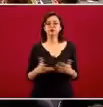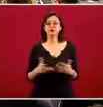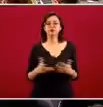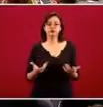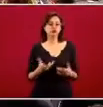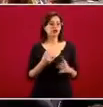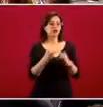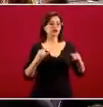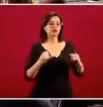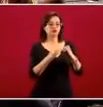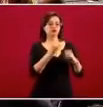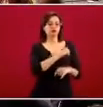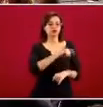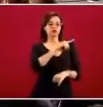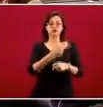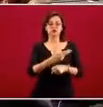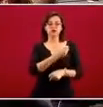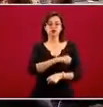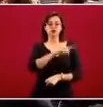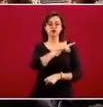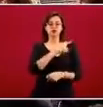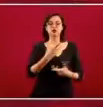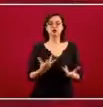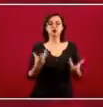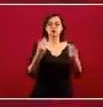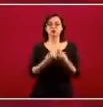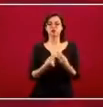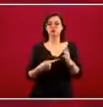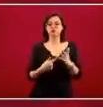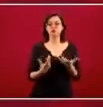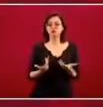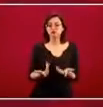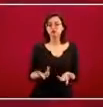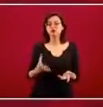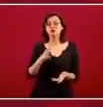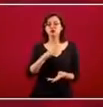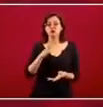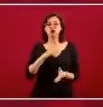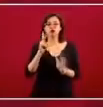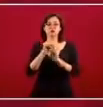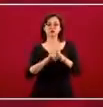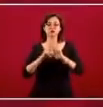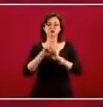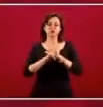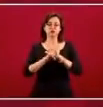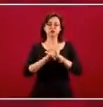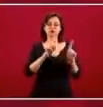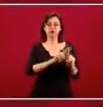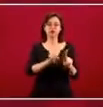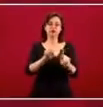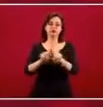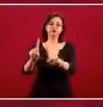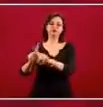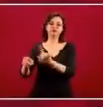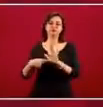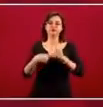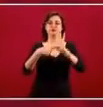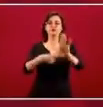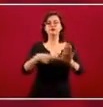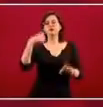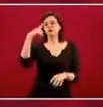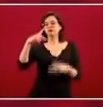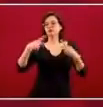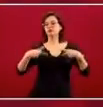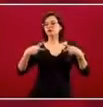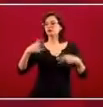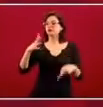in cooperation with the Secretary of Health and likewise institutions,